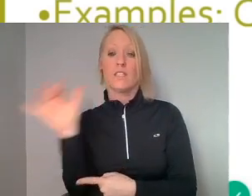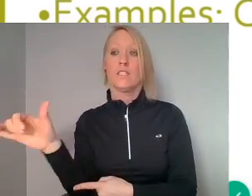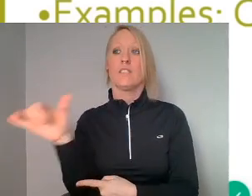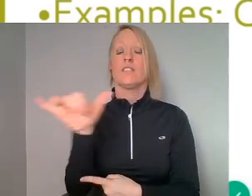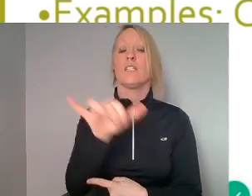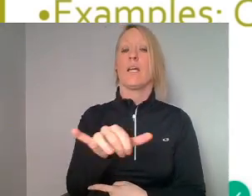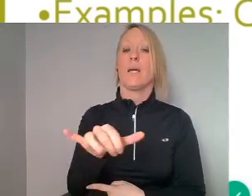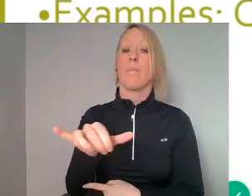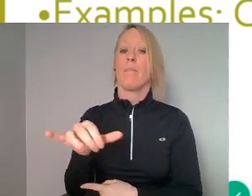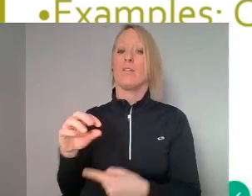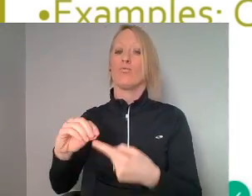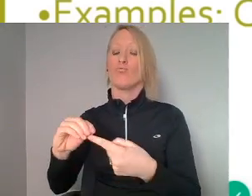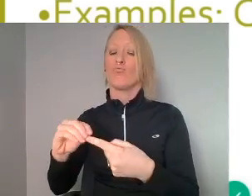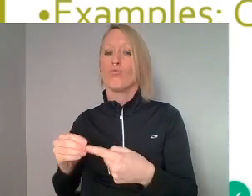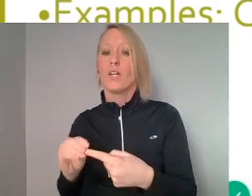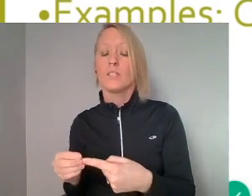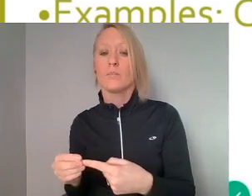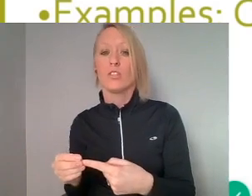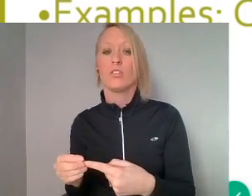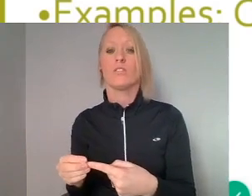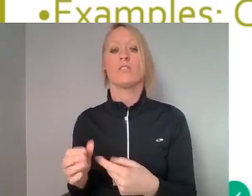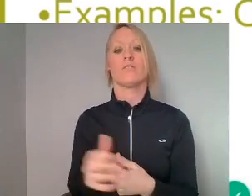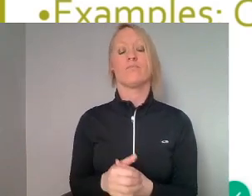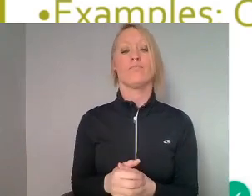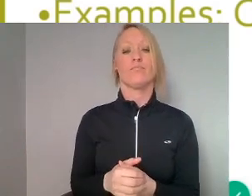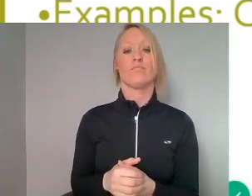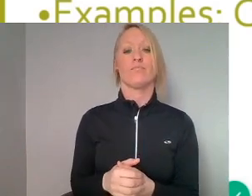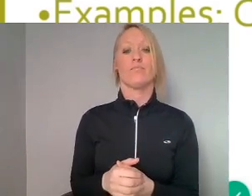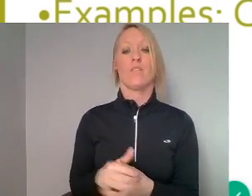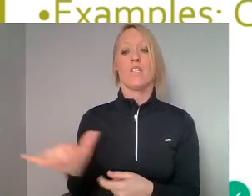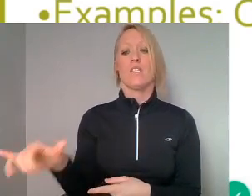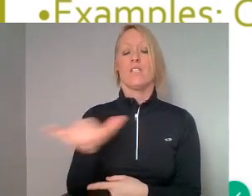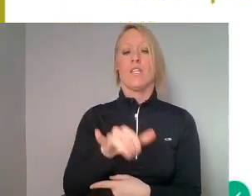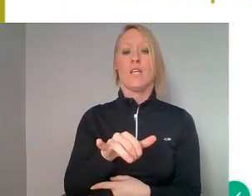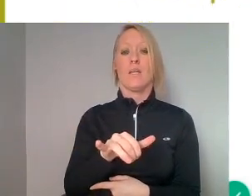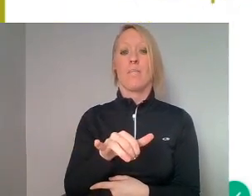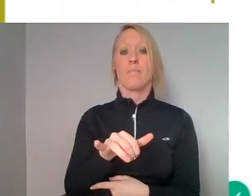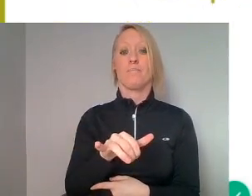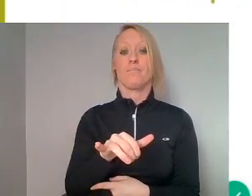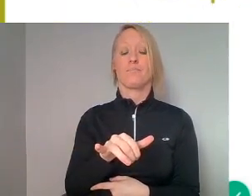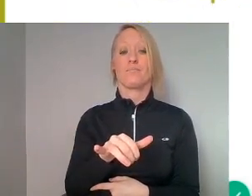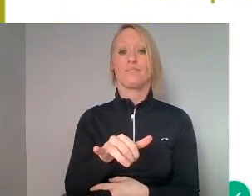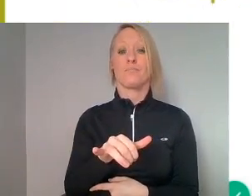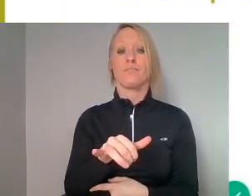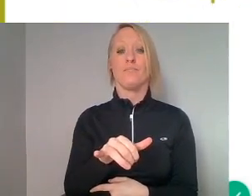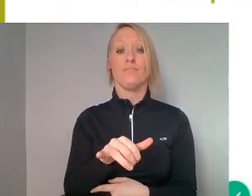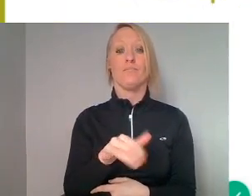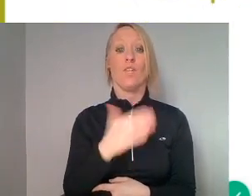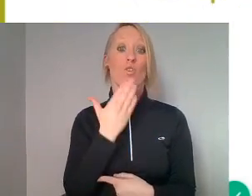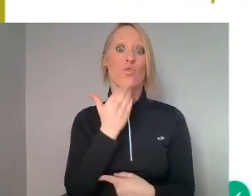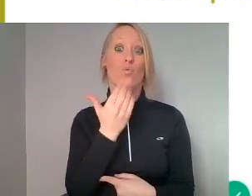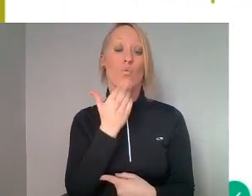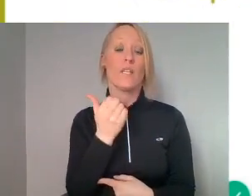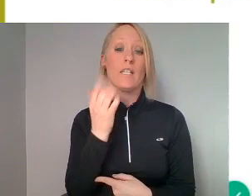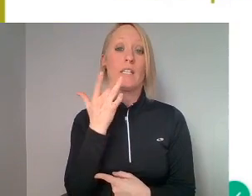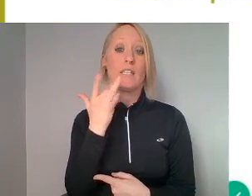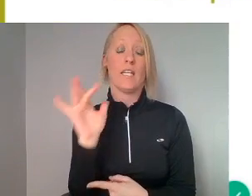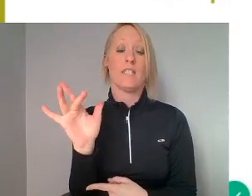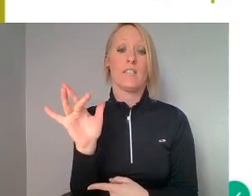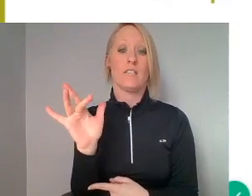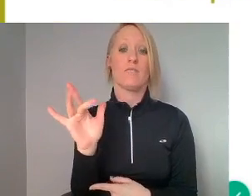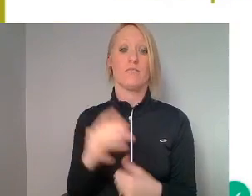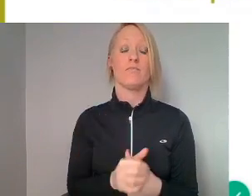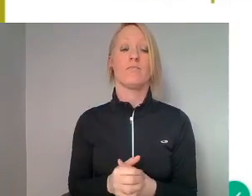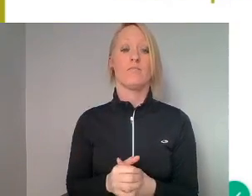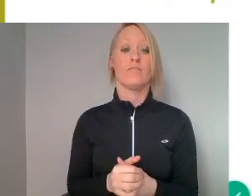sweet and tangy pie or like a cookie or a bar. Let's move on to seeds. This is the part of the